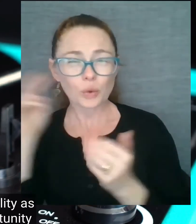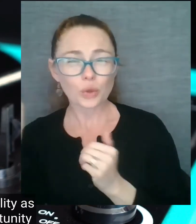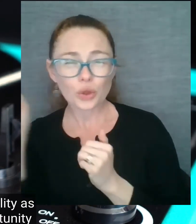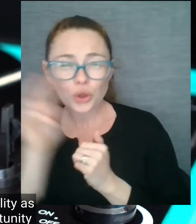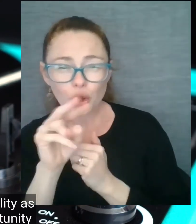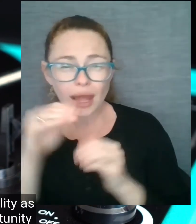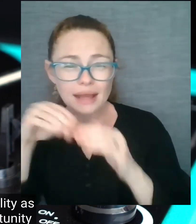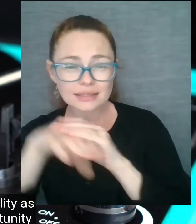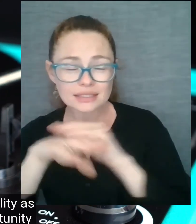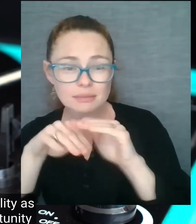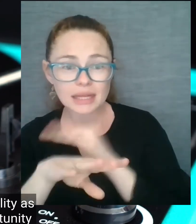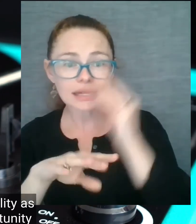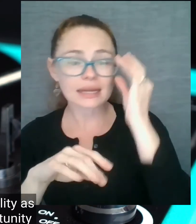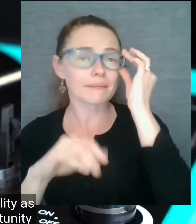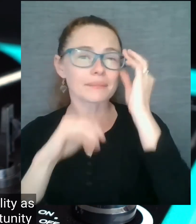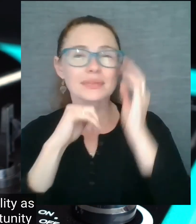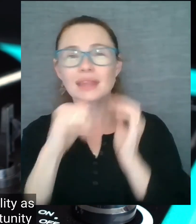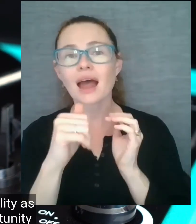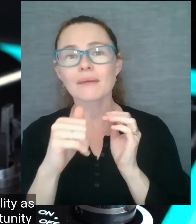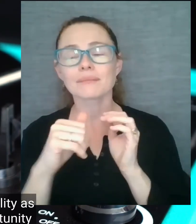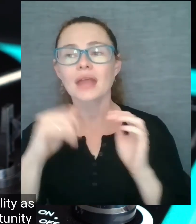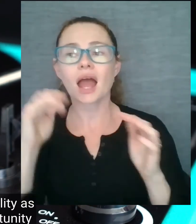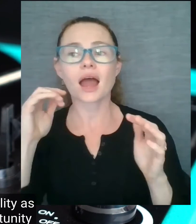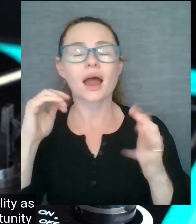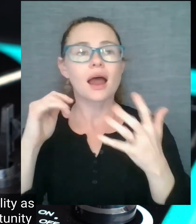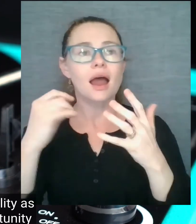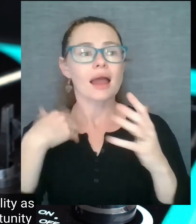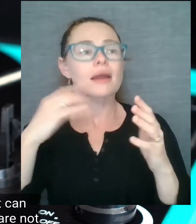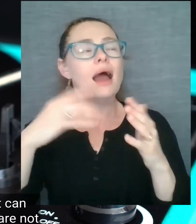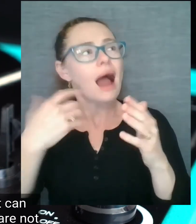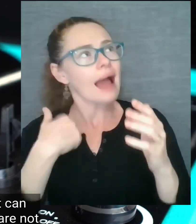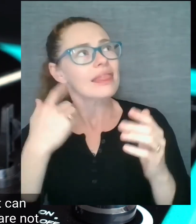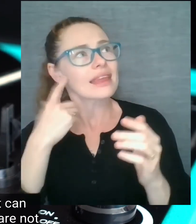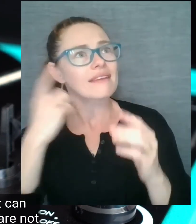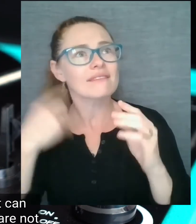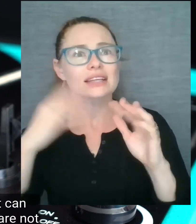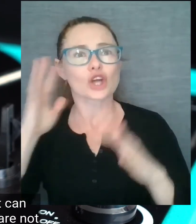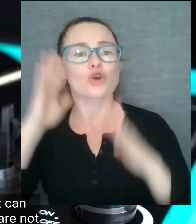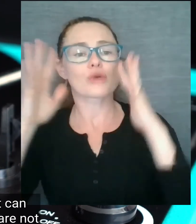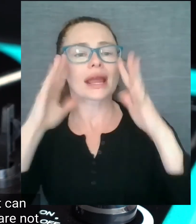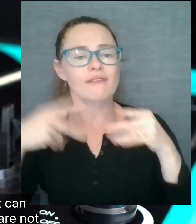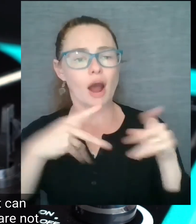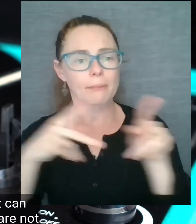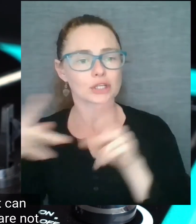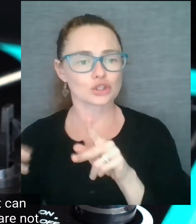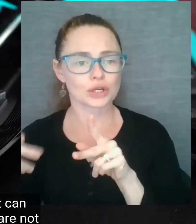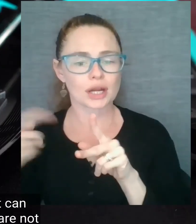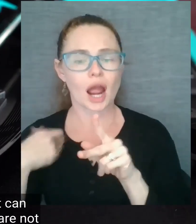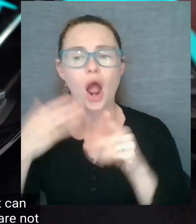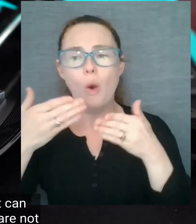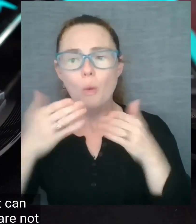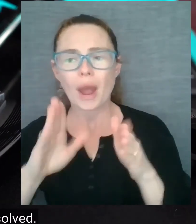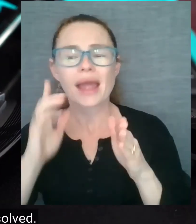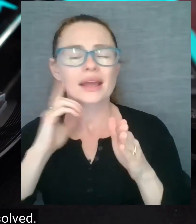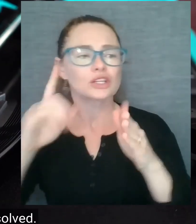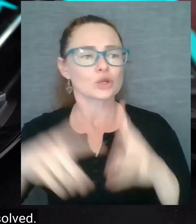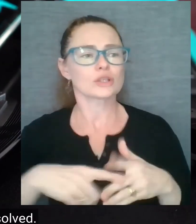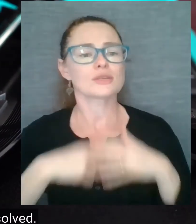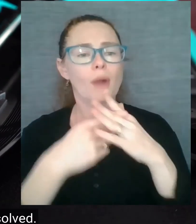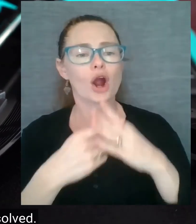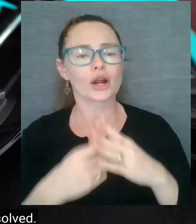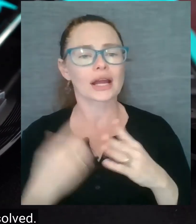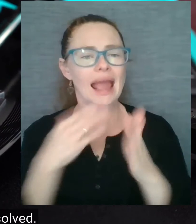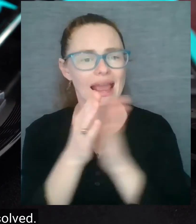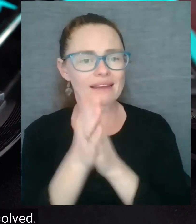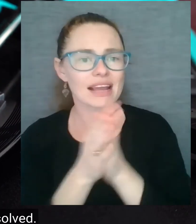at accessibility as a creative opportunity, as this way that can spark innovation and not